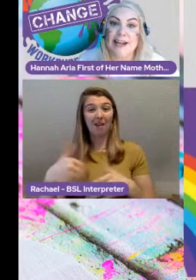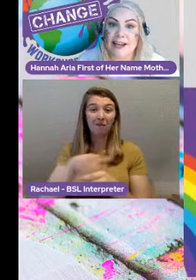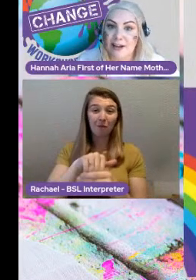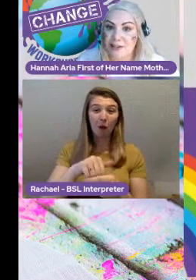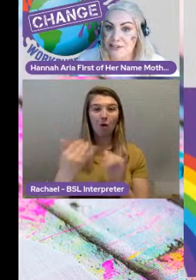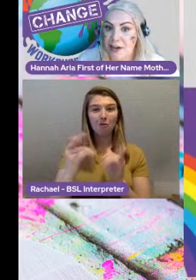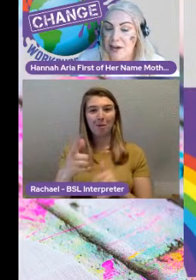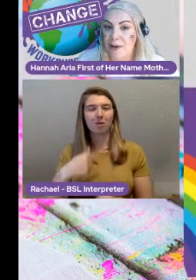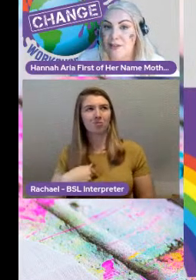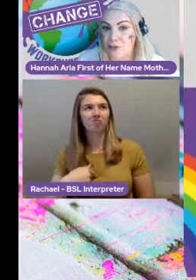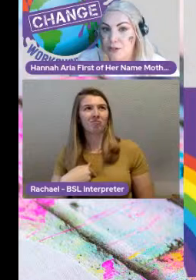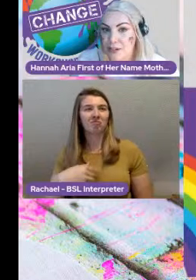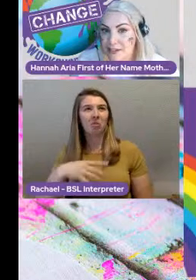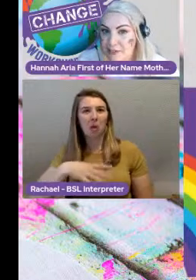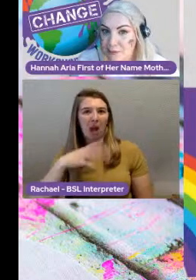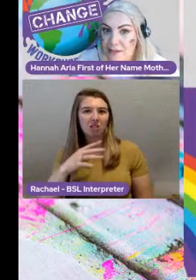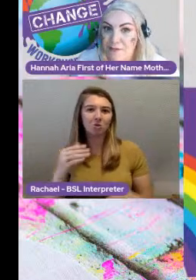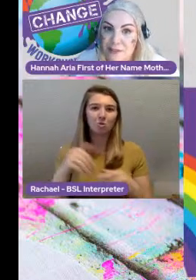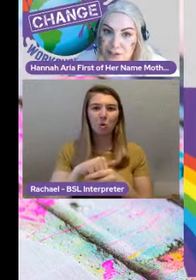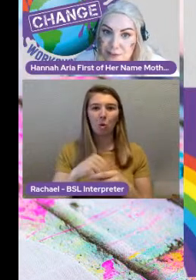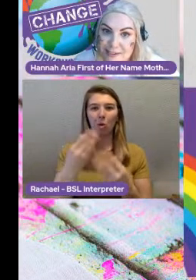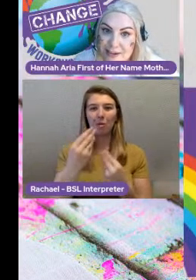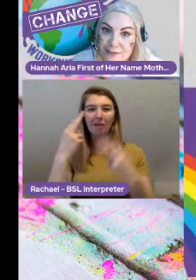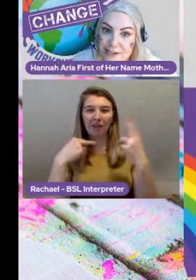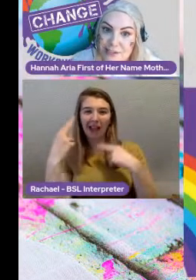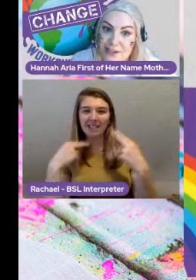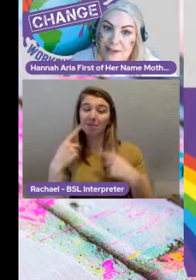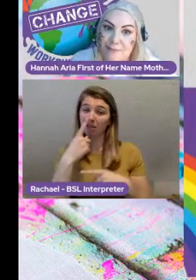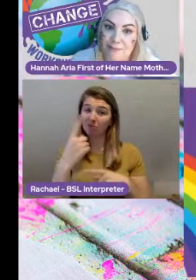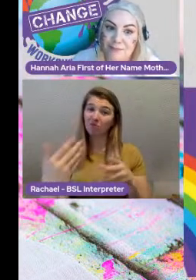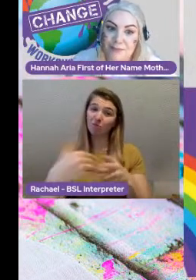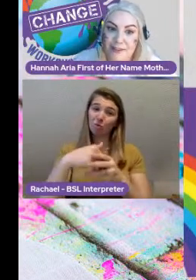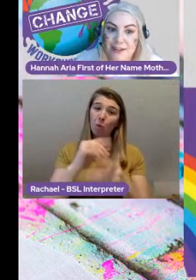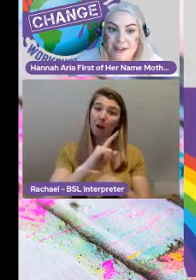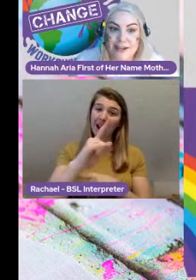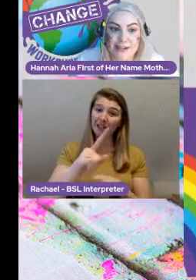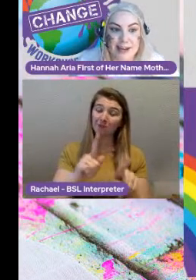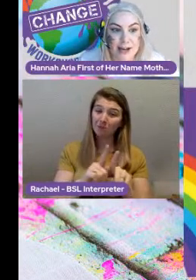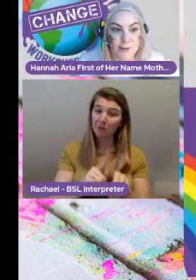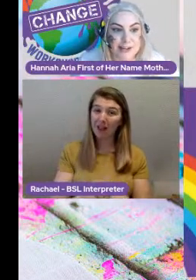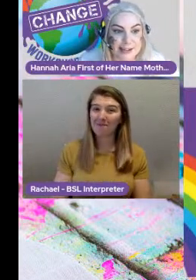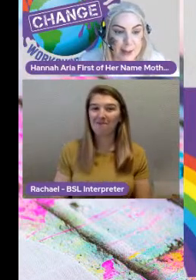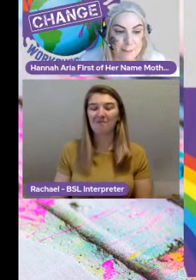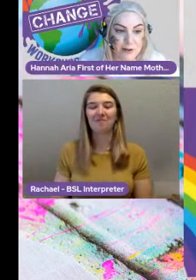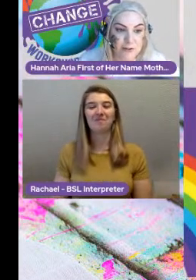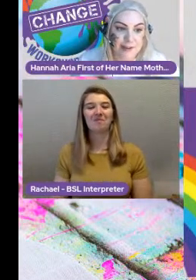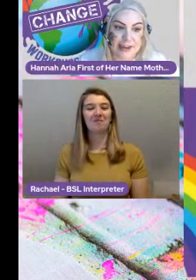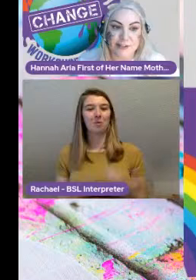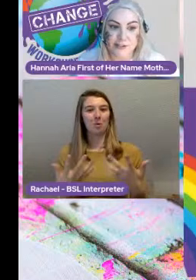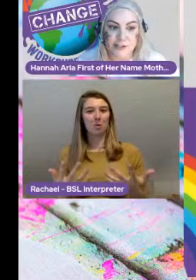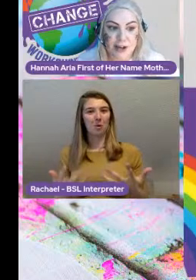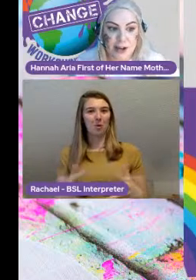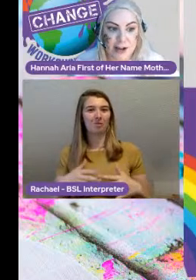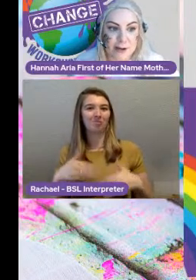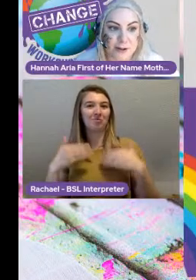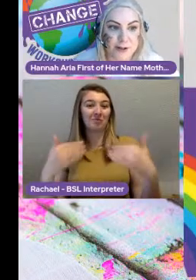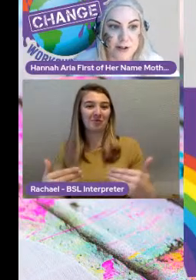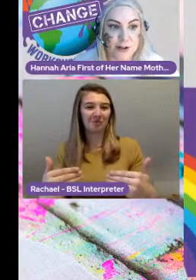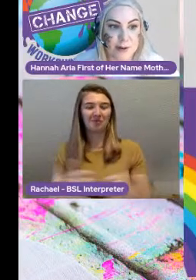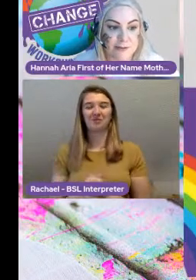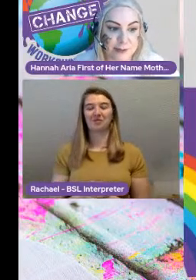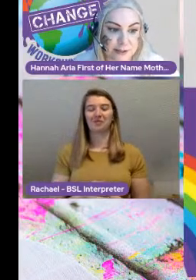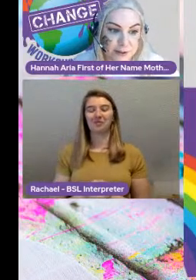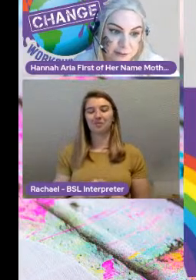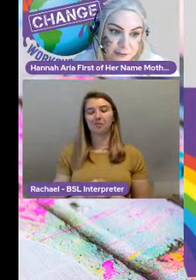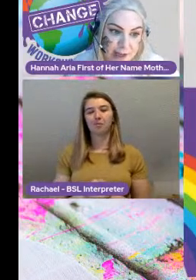Friday, let us know and join us next week for the show and tell session. Now we're going to get moving. So